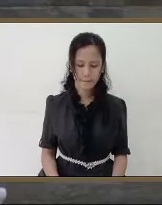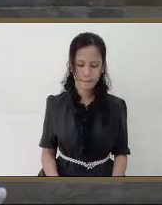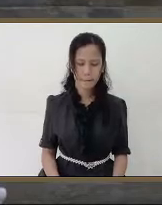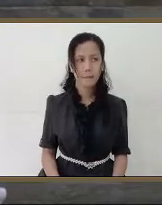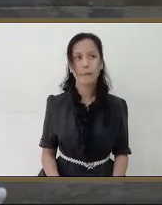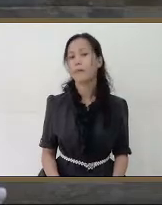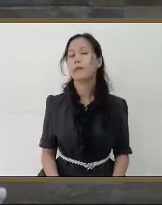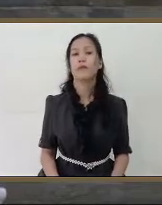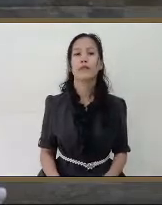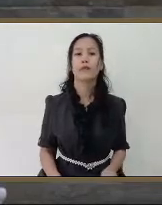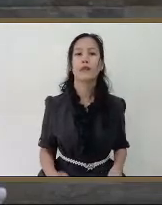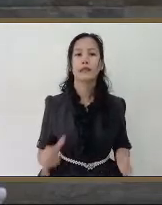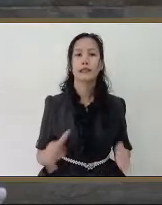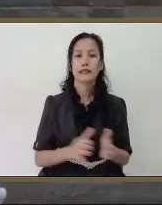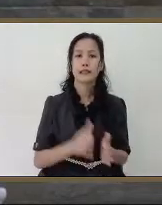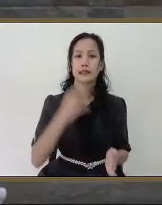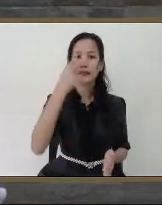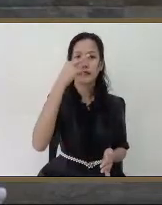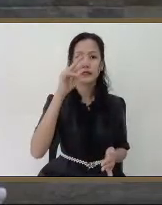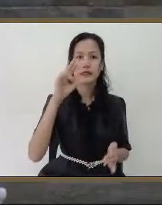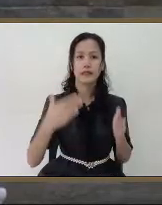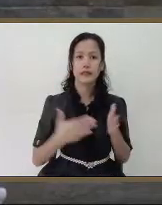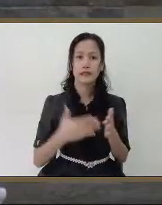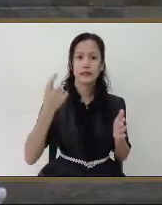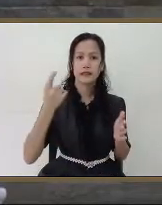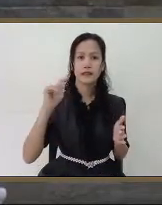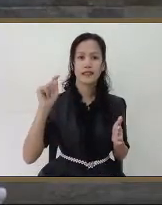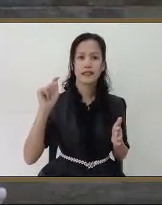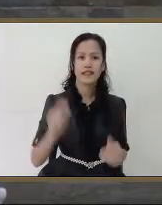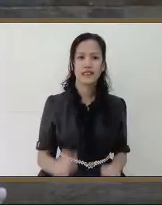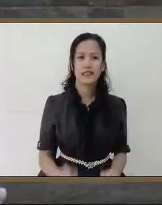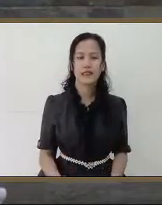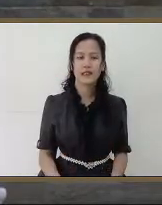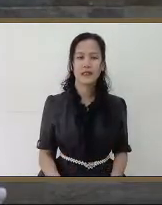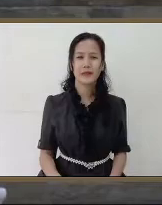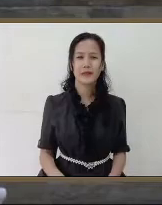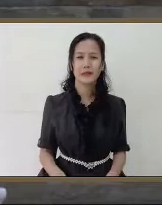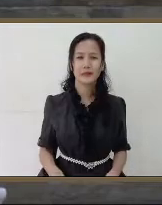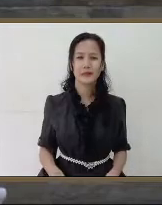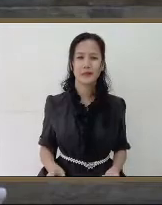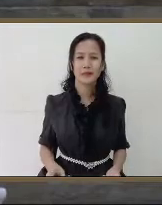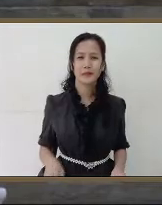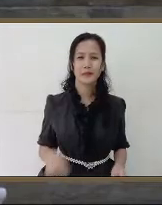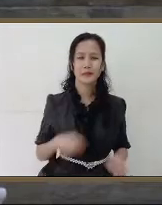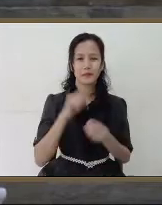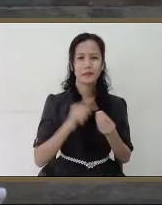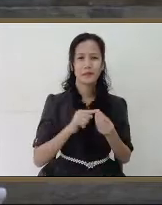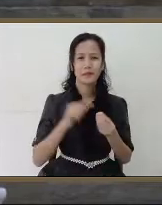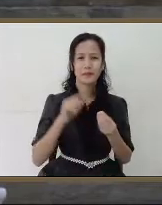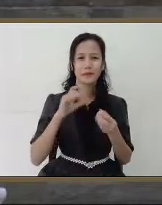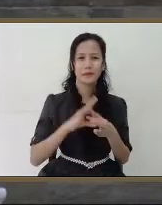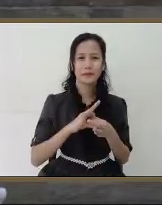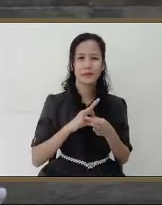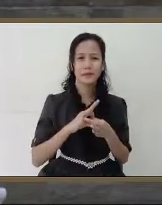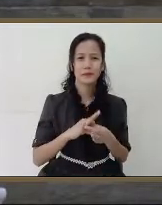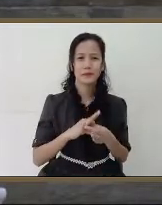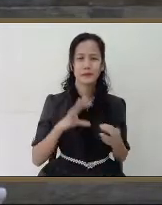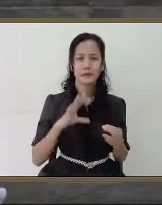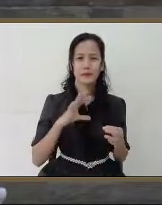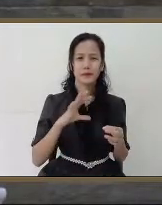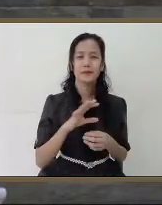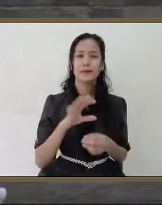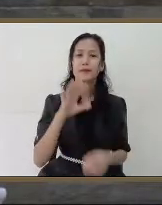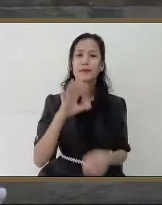So makikita po natin dito again the consternation at compromise of Ezra. So makikita natin dyan